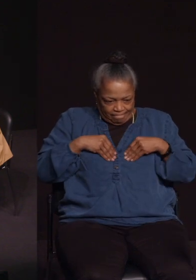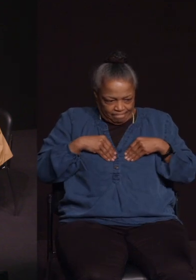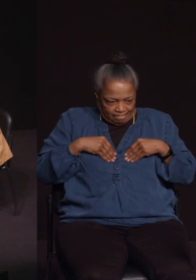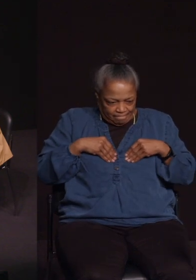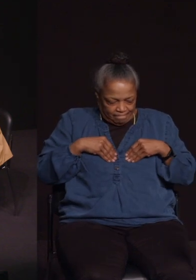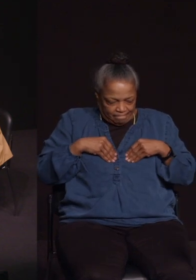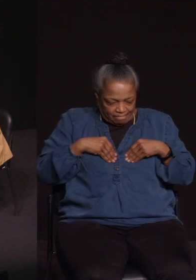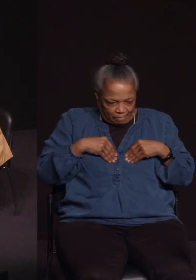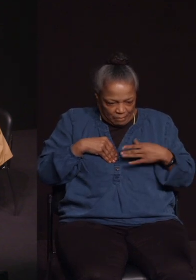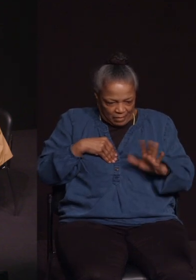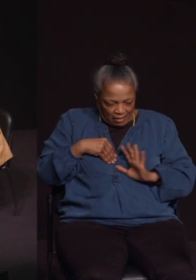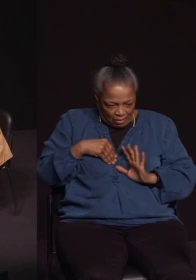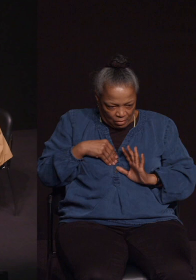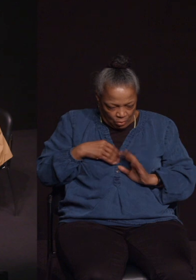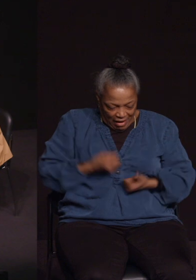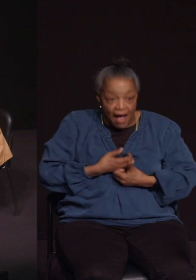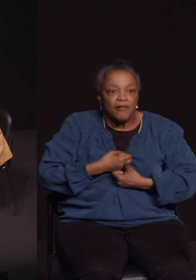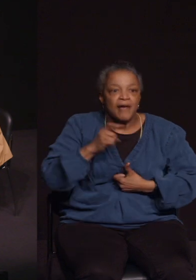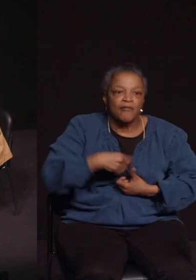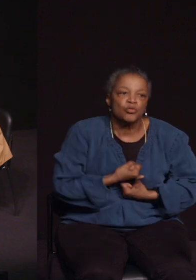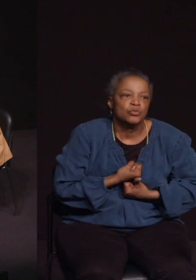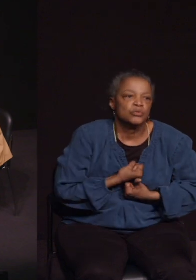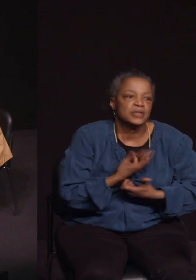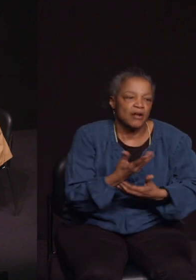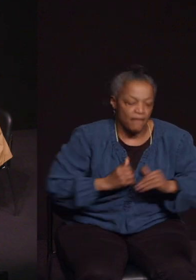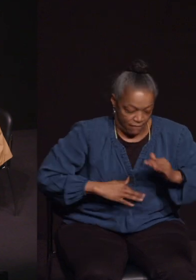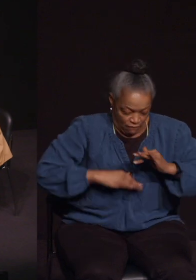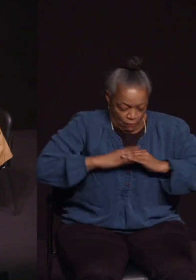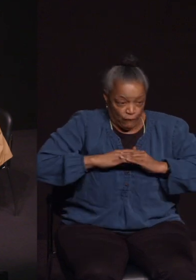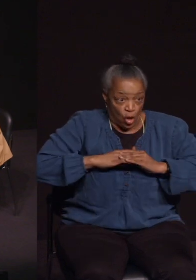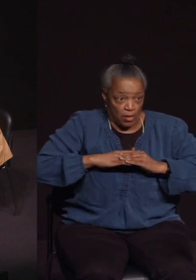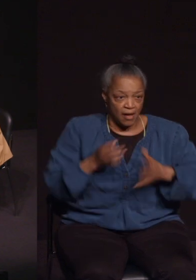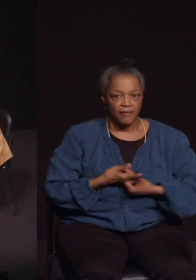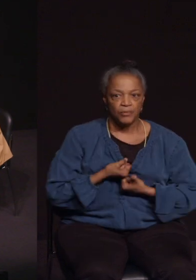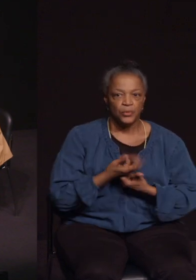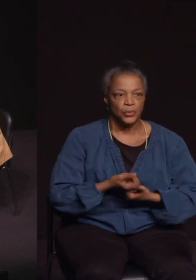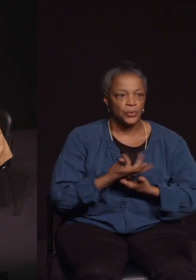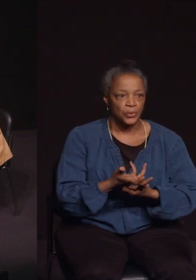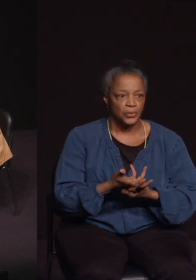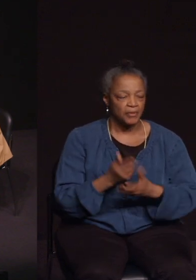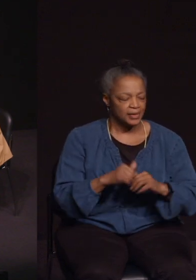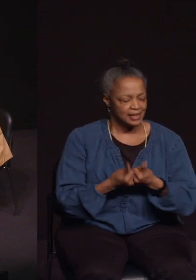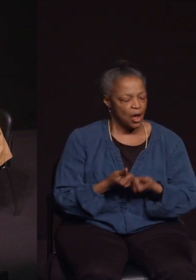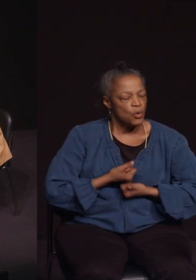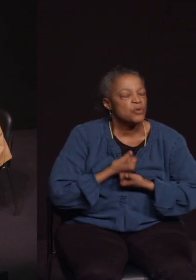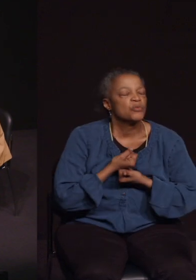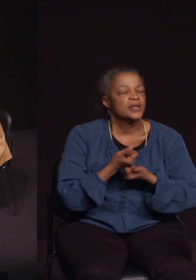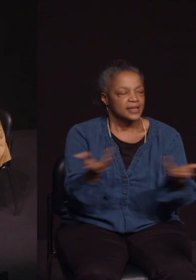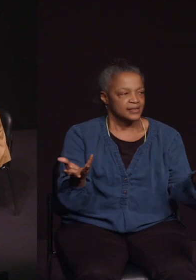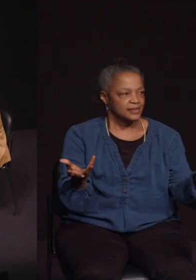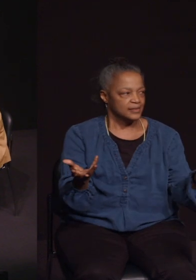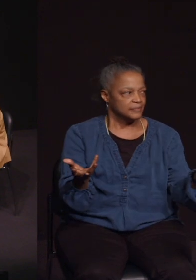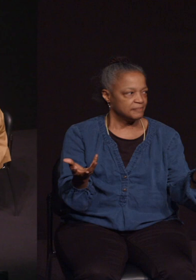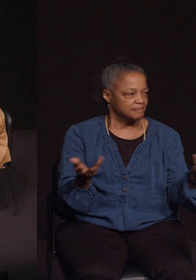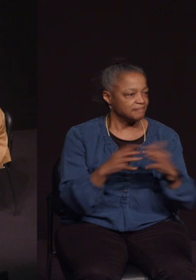So we have to get it out. So this is one way we are able to release.